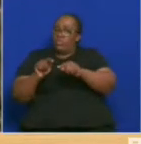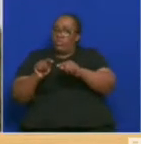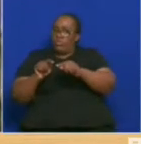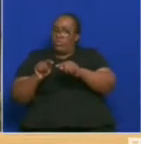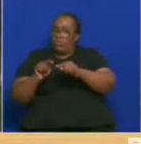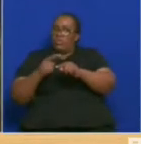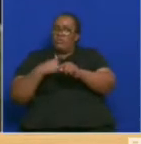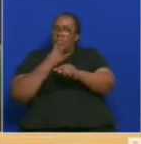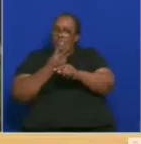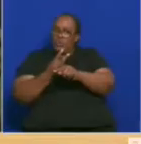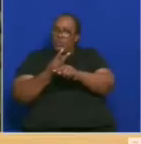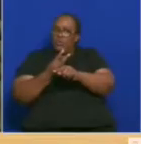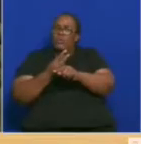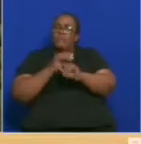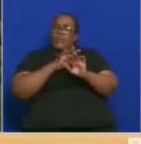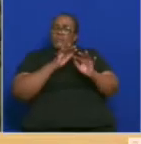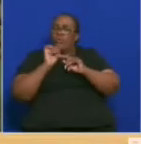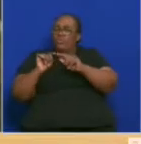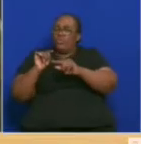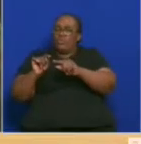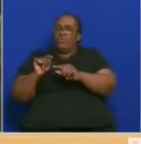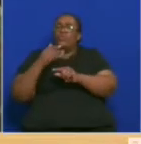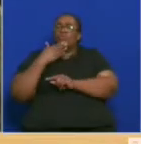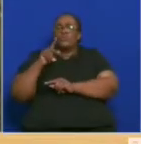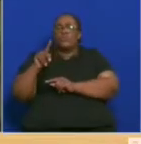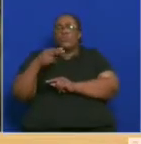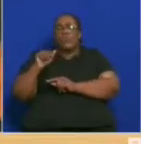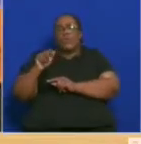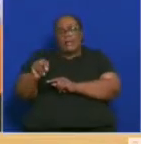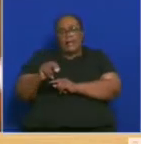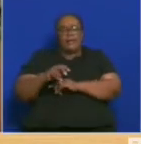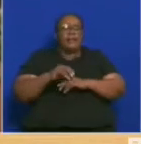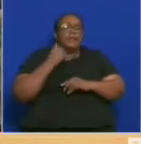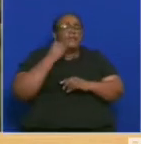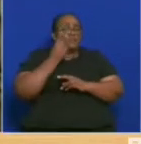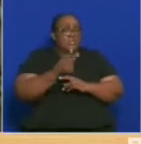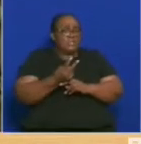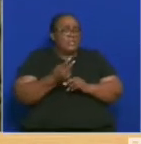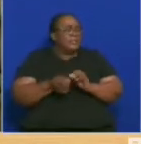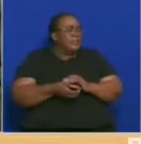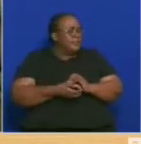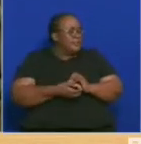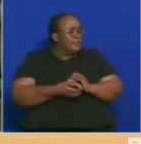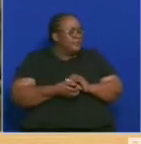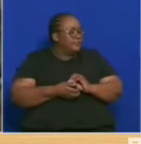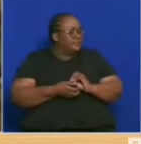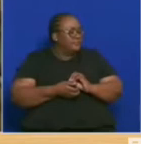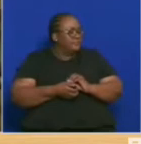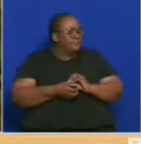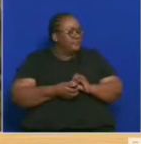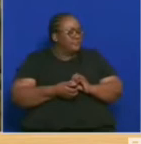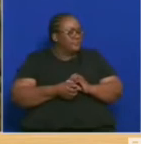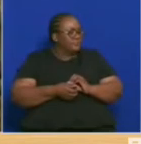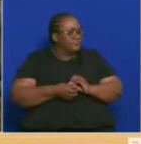there where if you may notice them, commissioners, due to this apology,